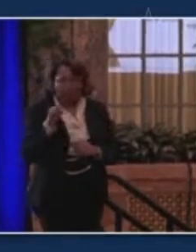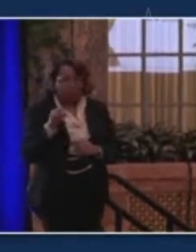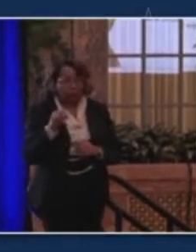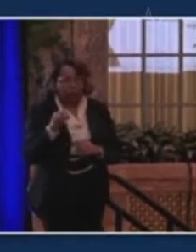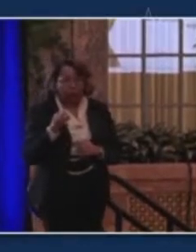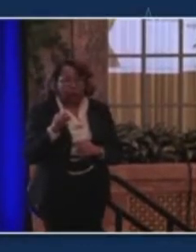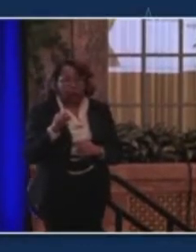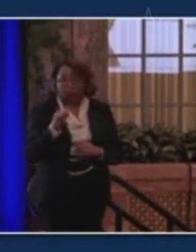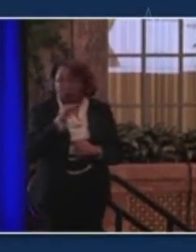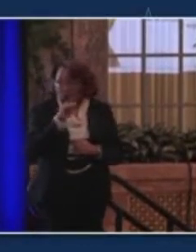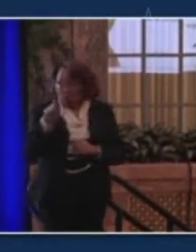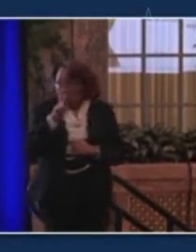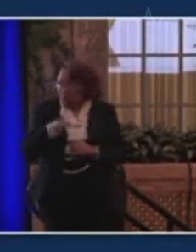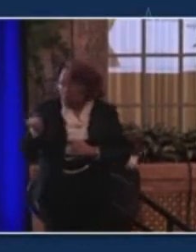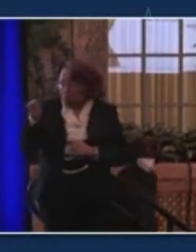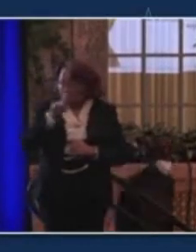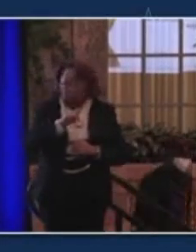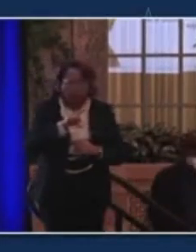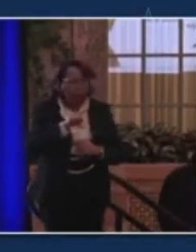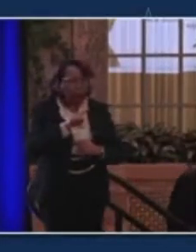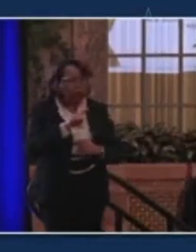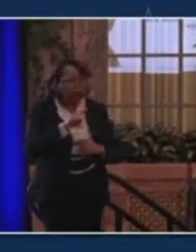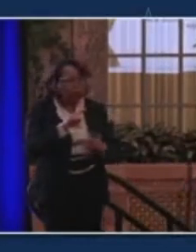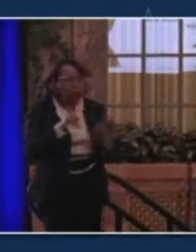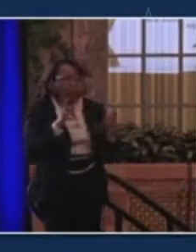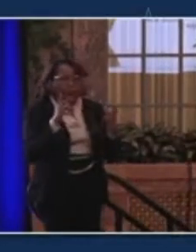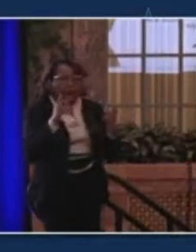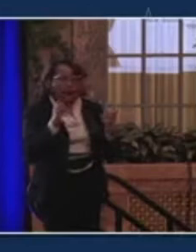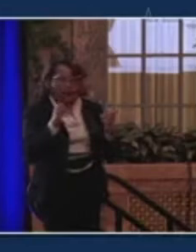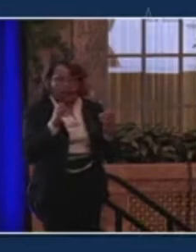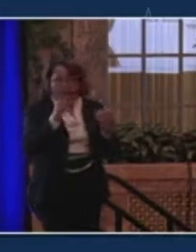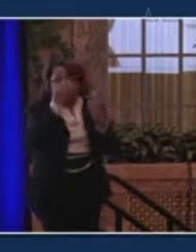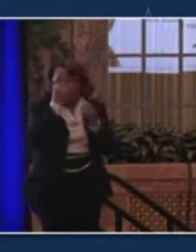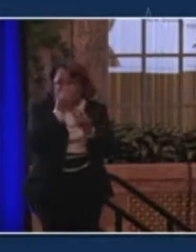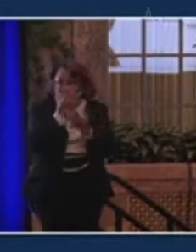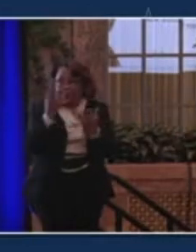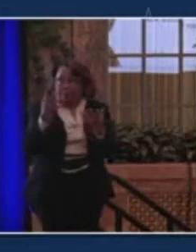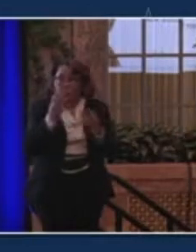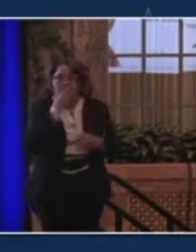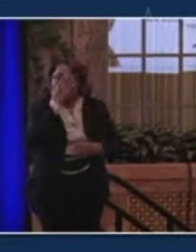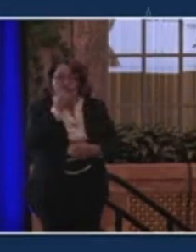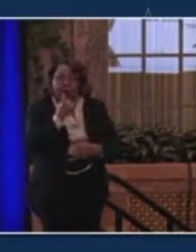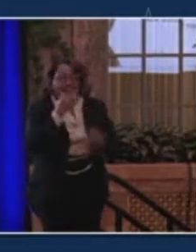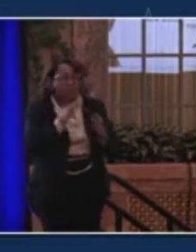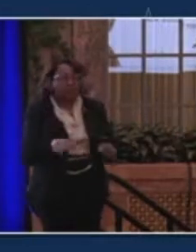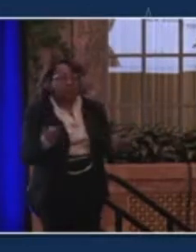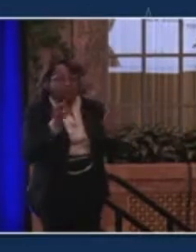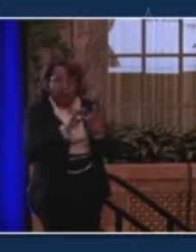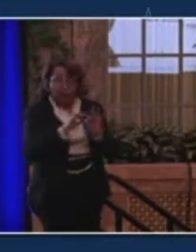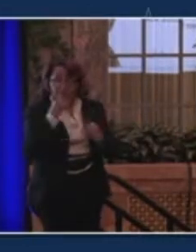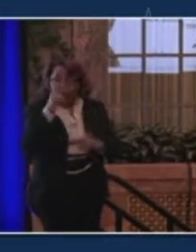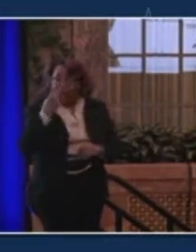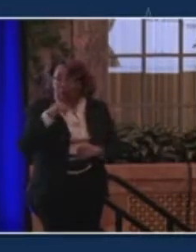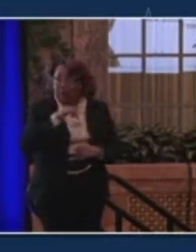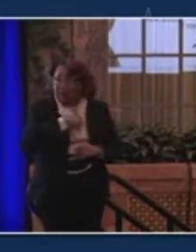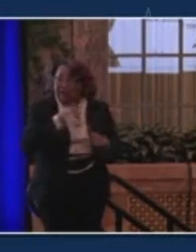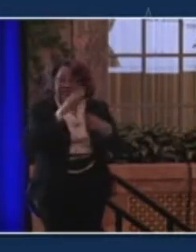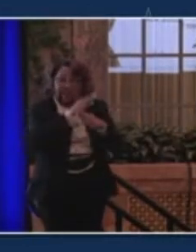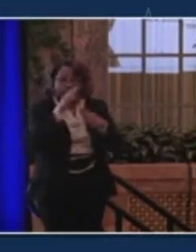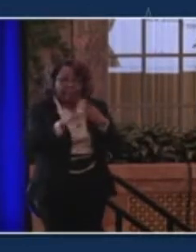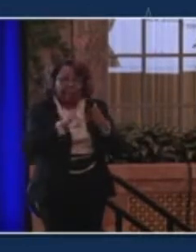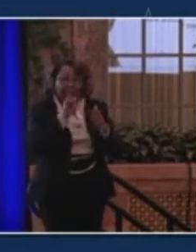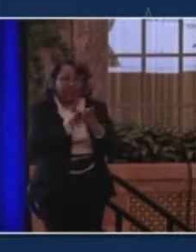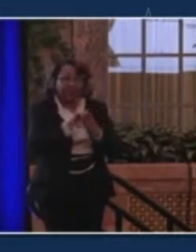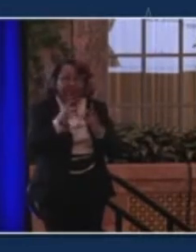you. I want to give you the facts in terms of why it is important for us to complete his